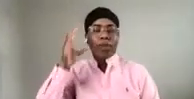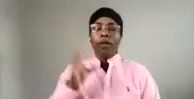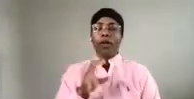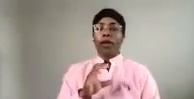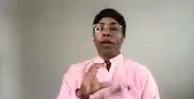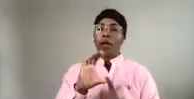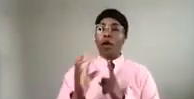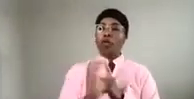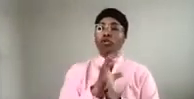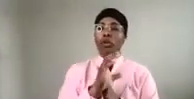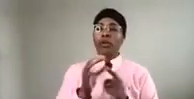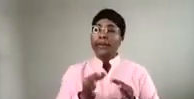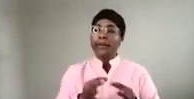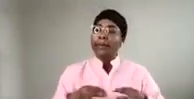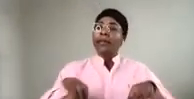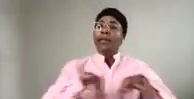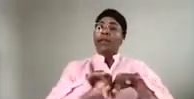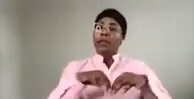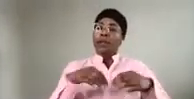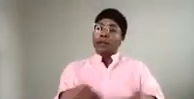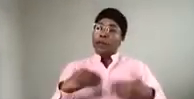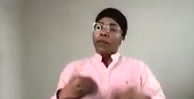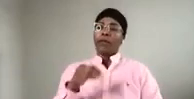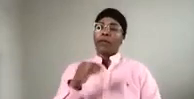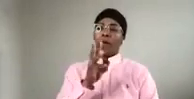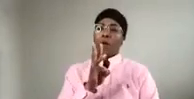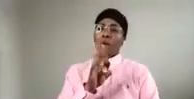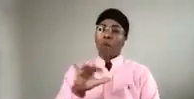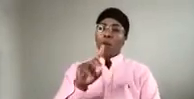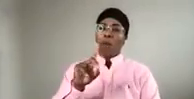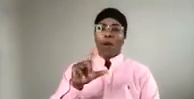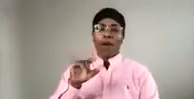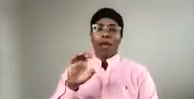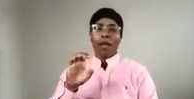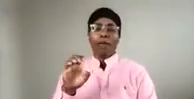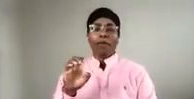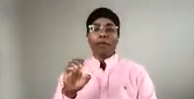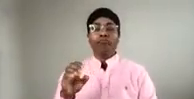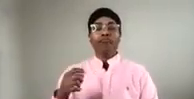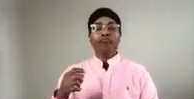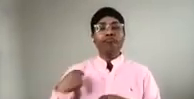to work with Eric and Keith over the years, and I know they'll both do a fantastic